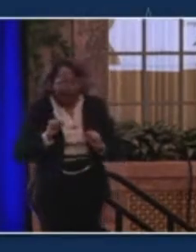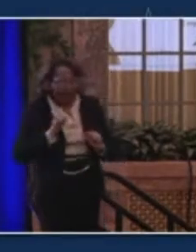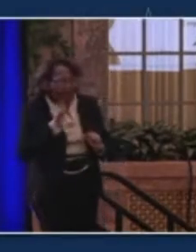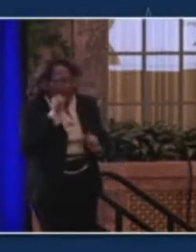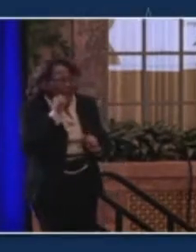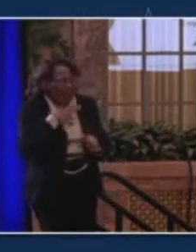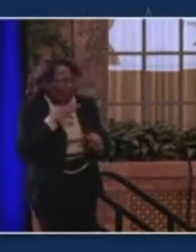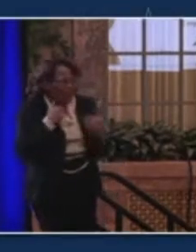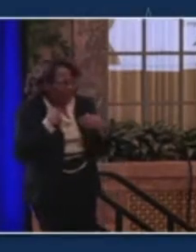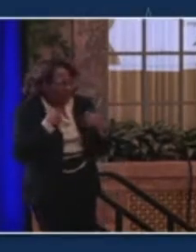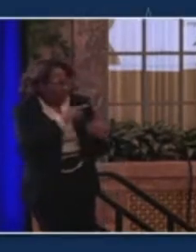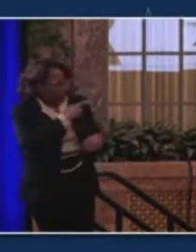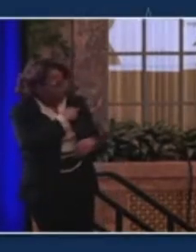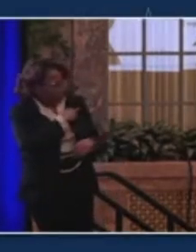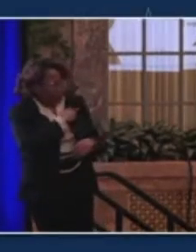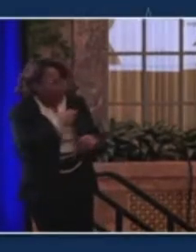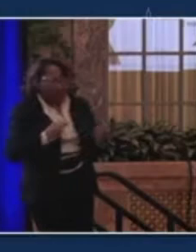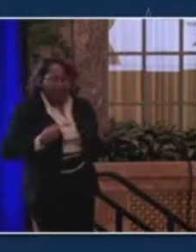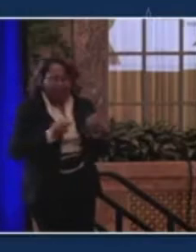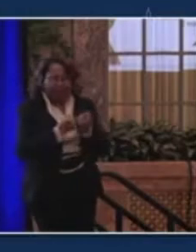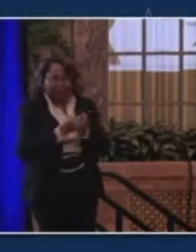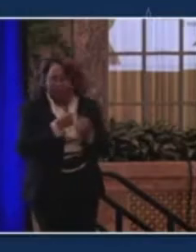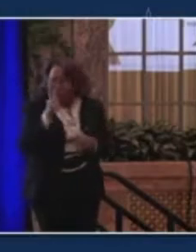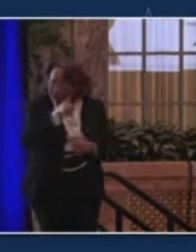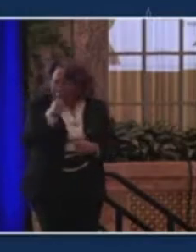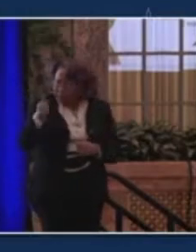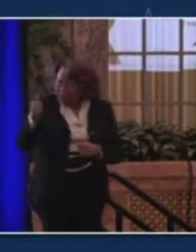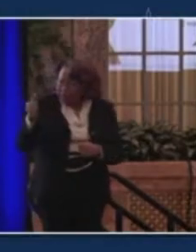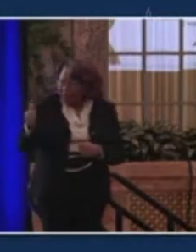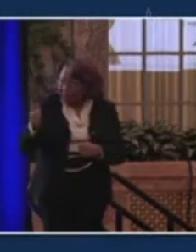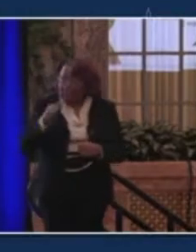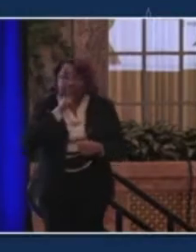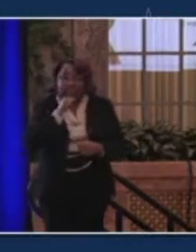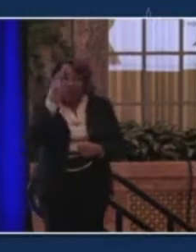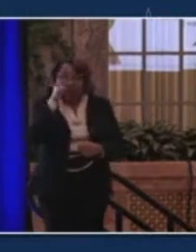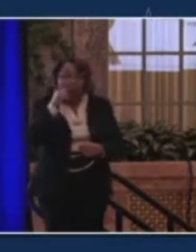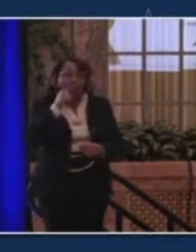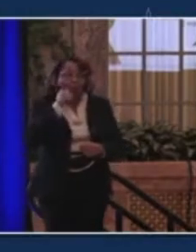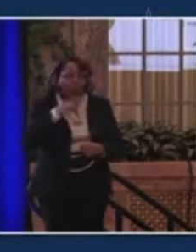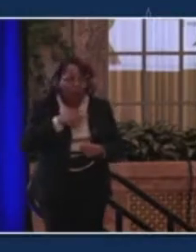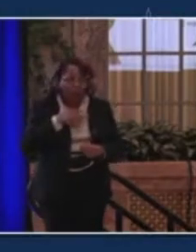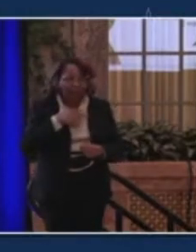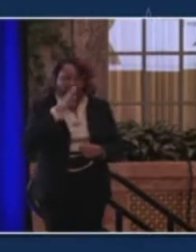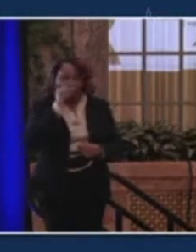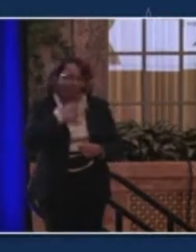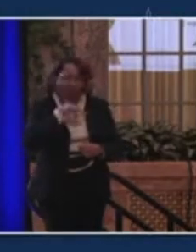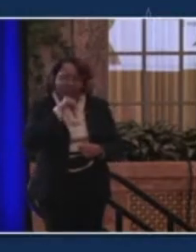for themselves, because if it were not for the women, the men would not have.